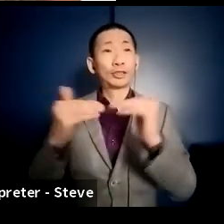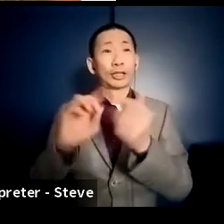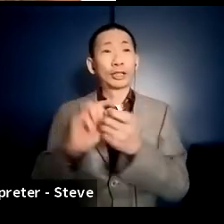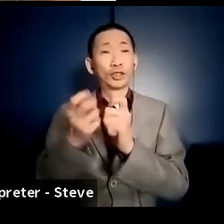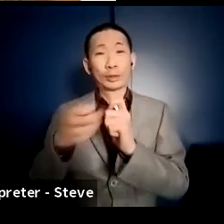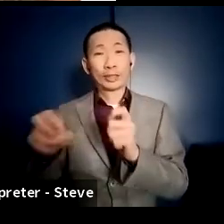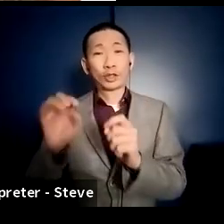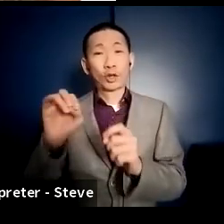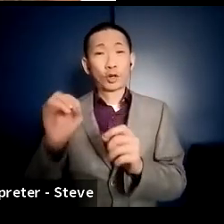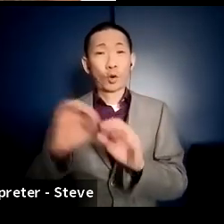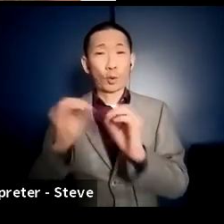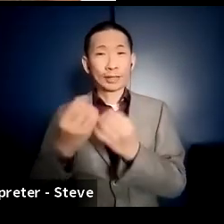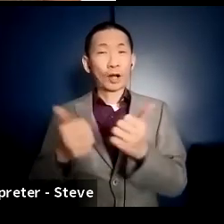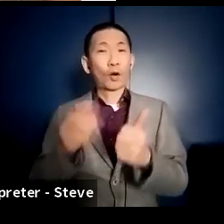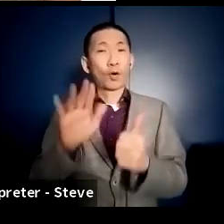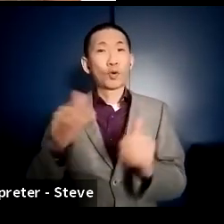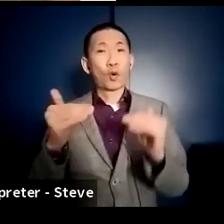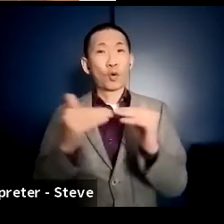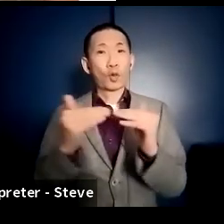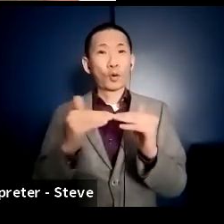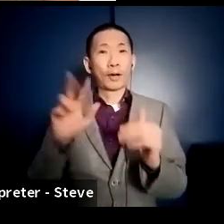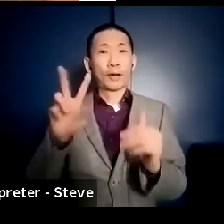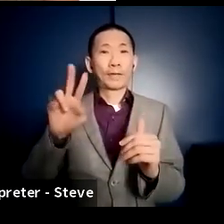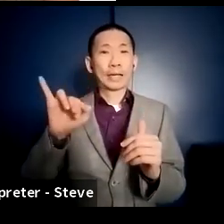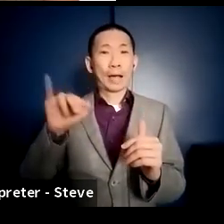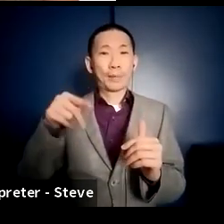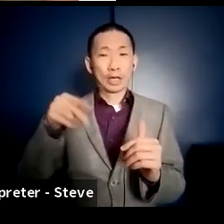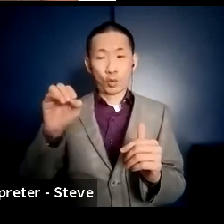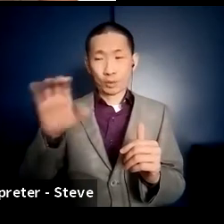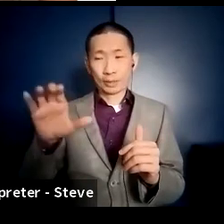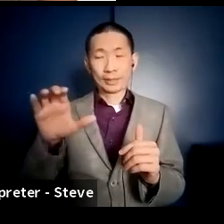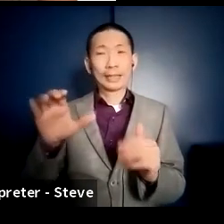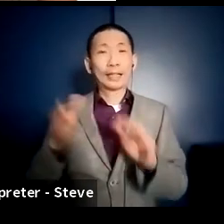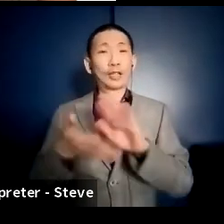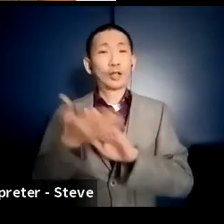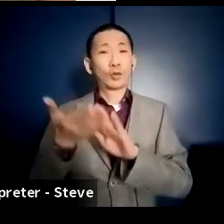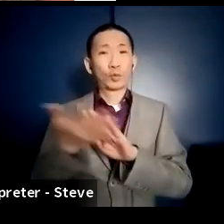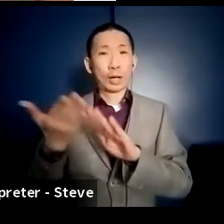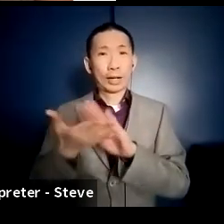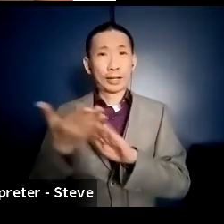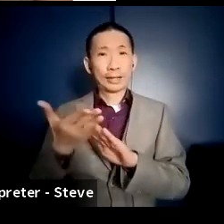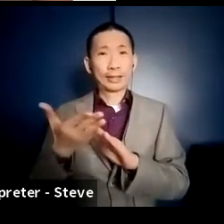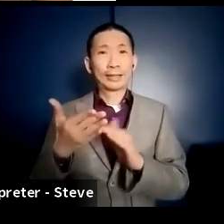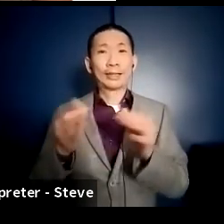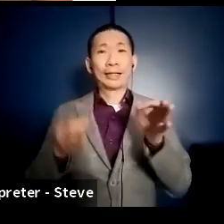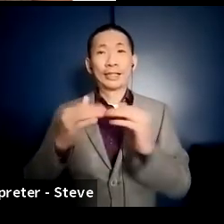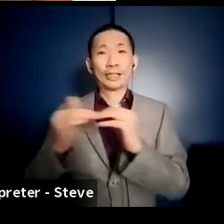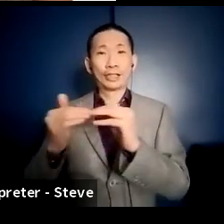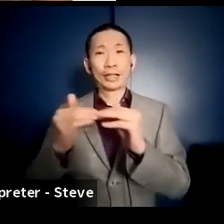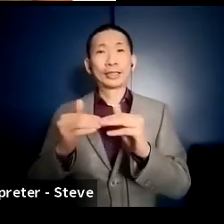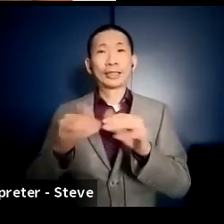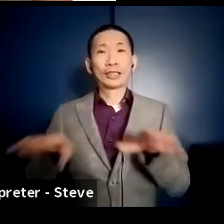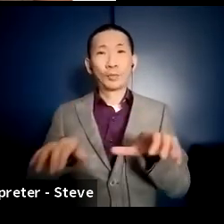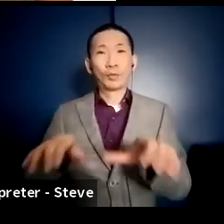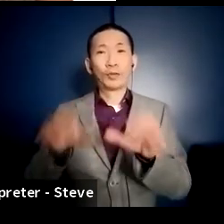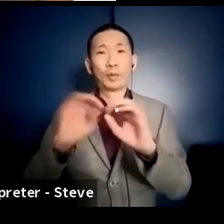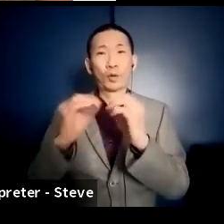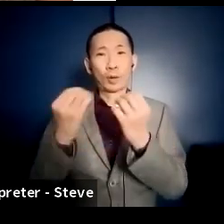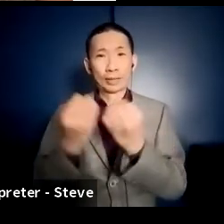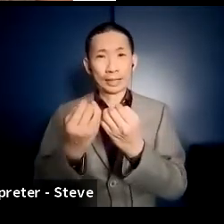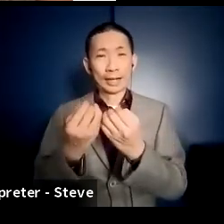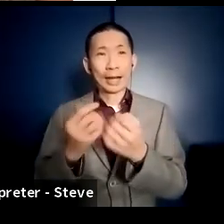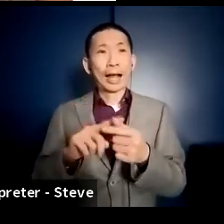or go to your local BIPOC run justice movement organization and